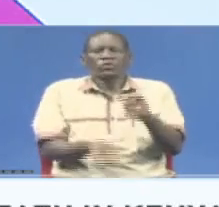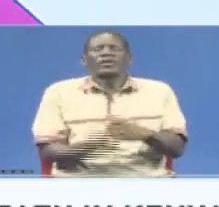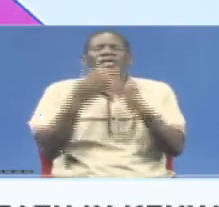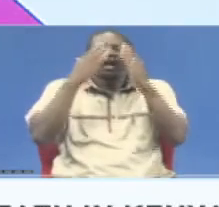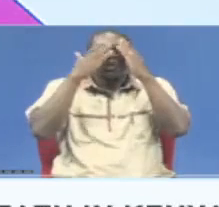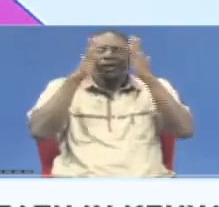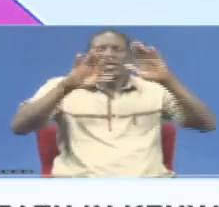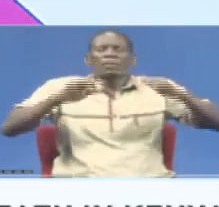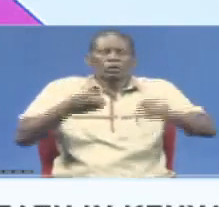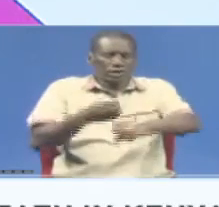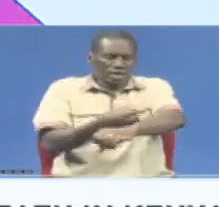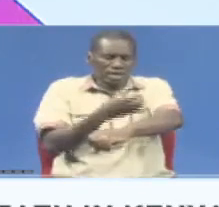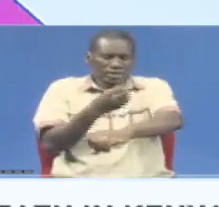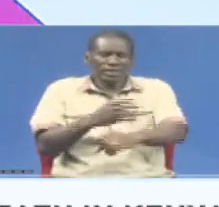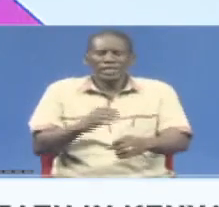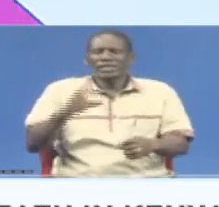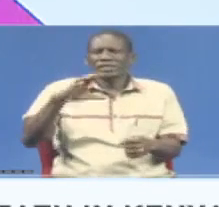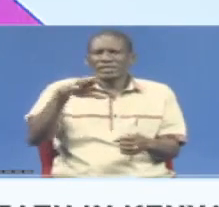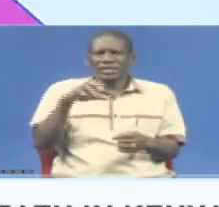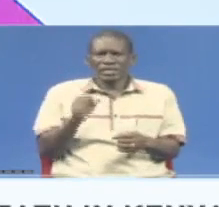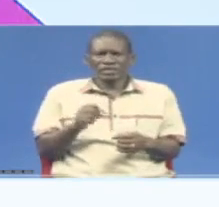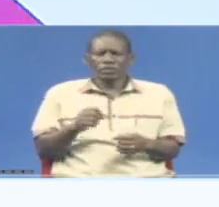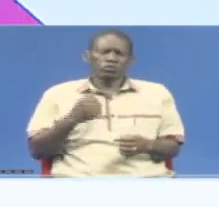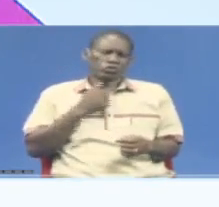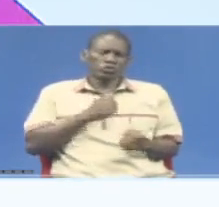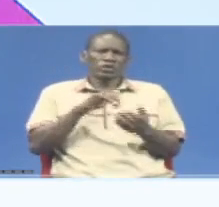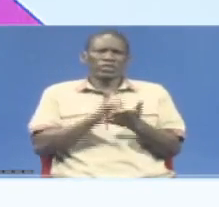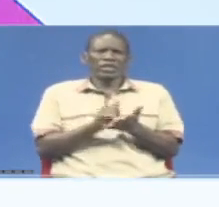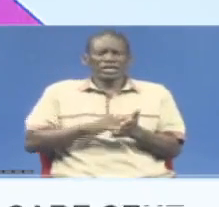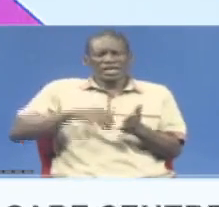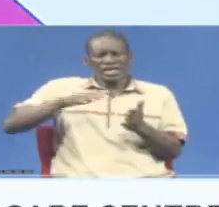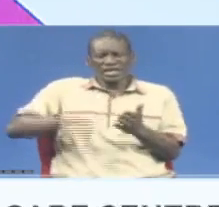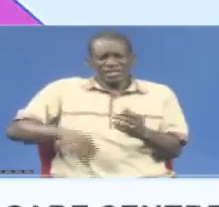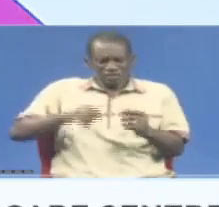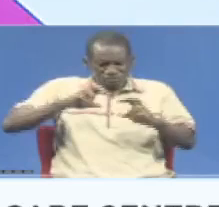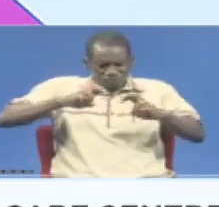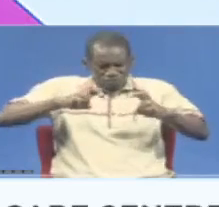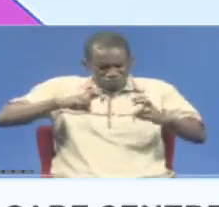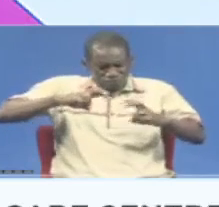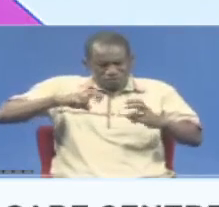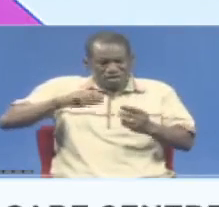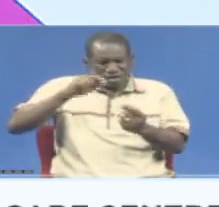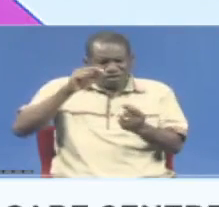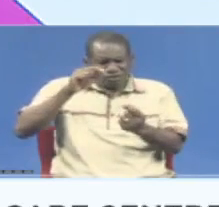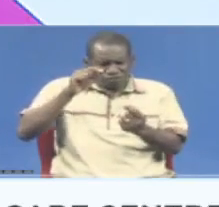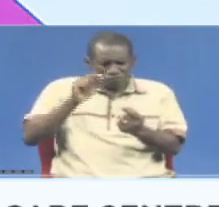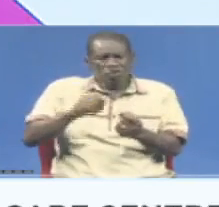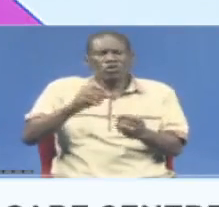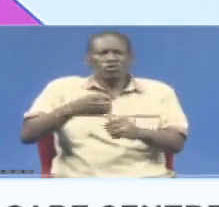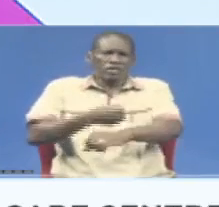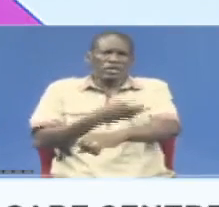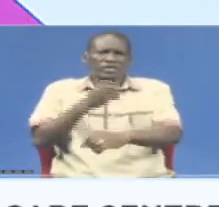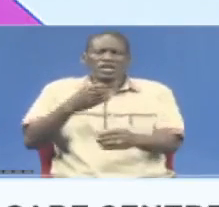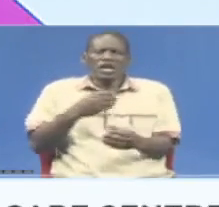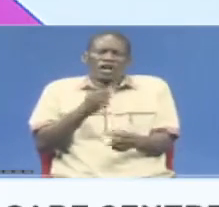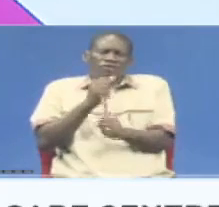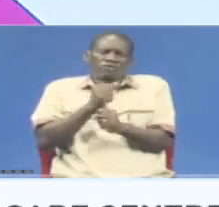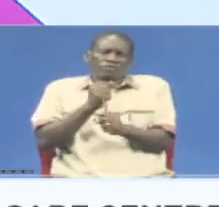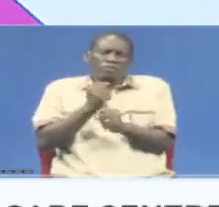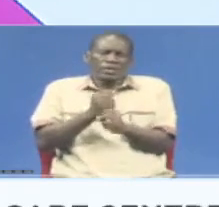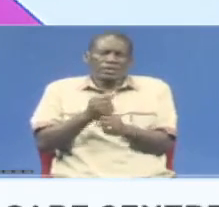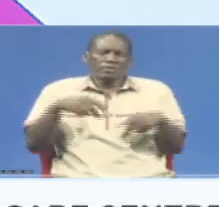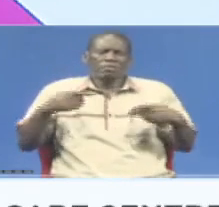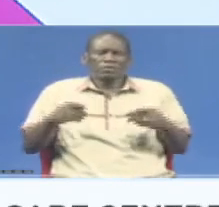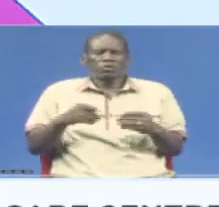on cancer. The CS regretted that late diagnoses have resulted in poor treatment outcomes and low survival rates.